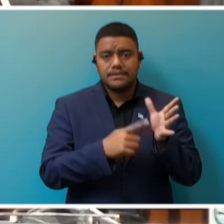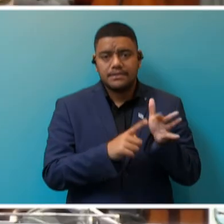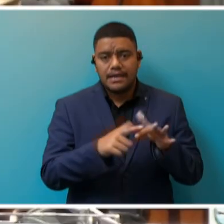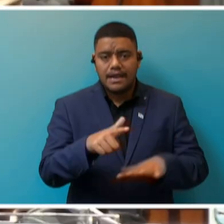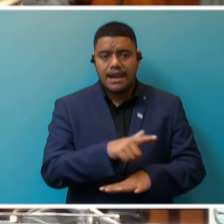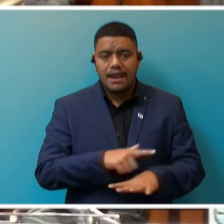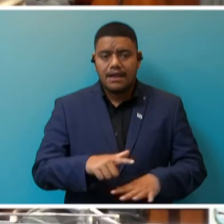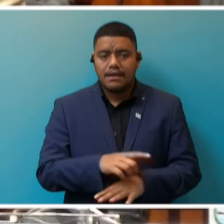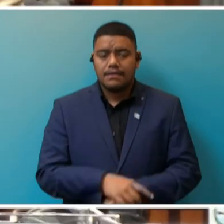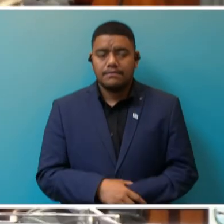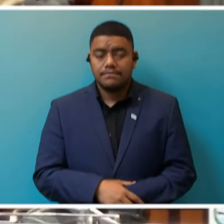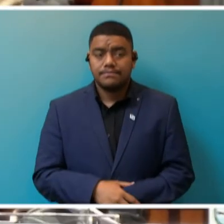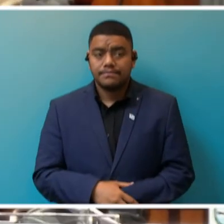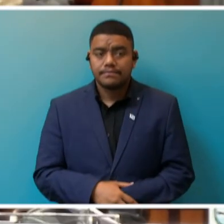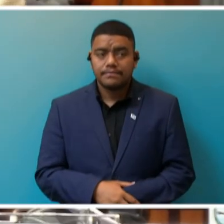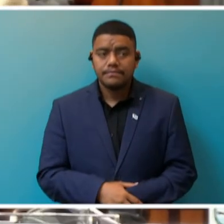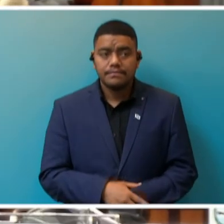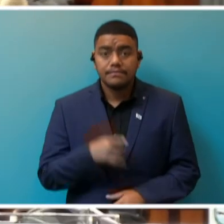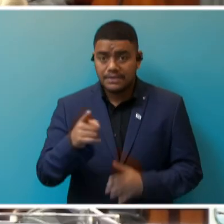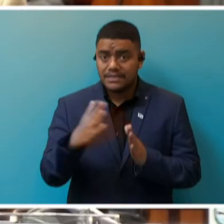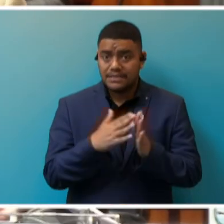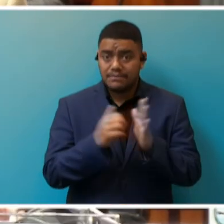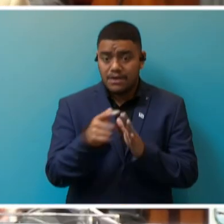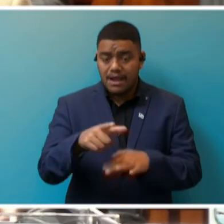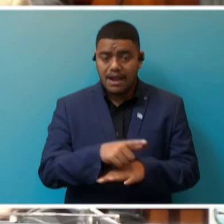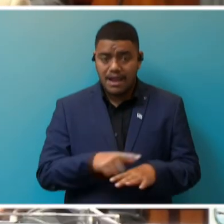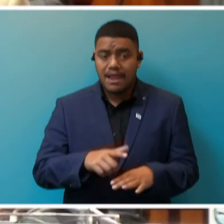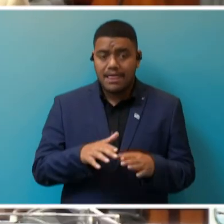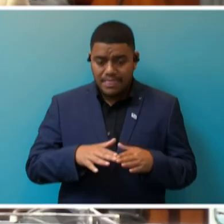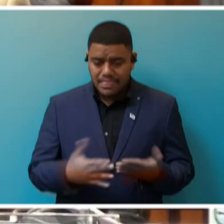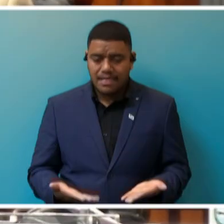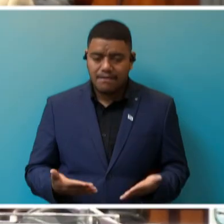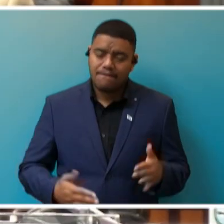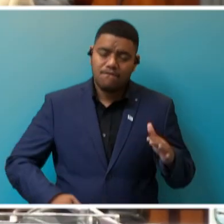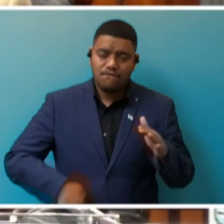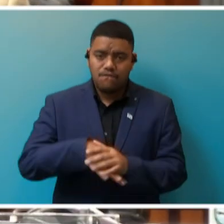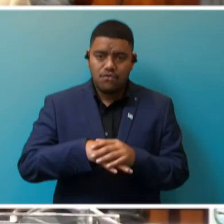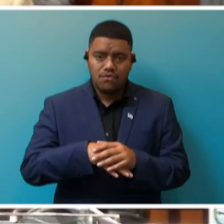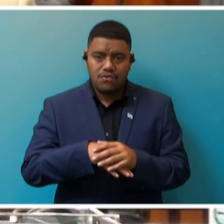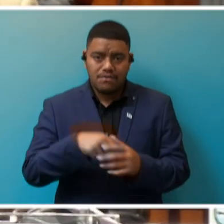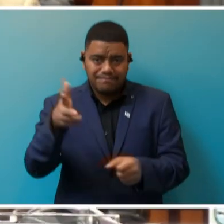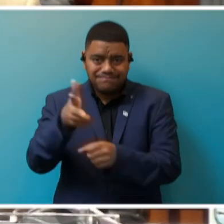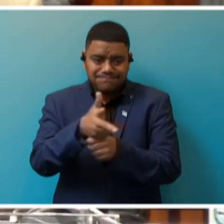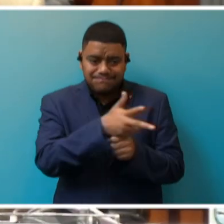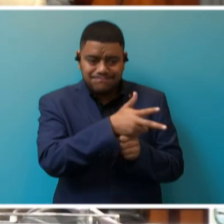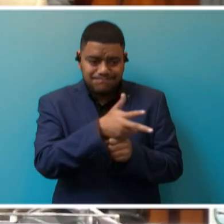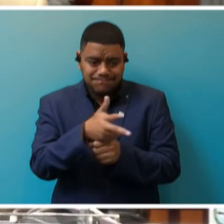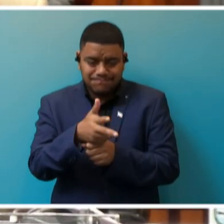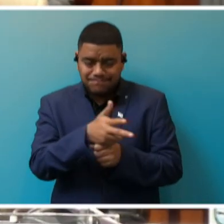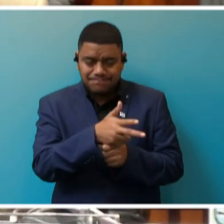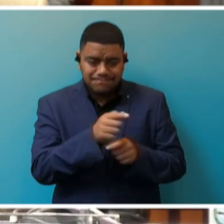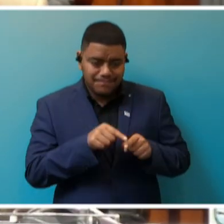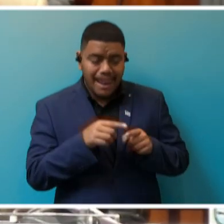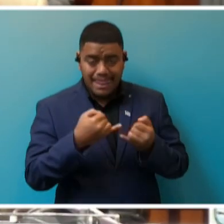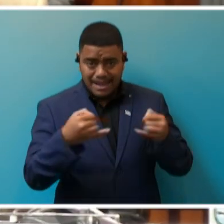Now, Mr. Speaker, the subject land has now been fully surveyed, and it is incorporated into